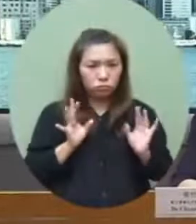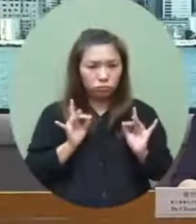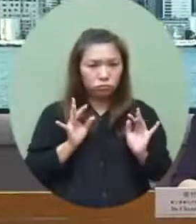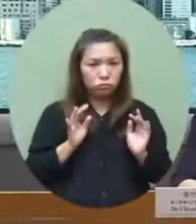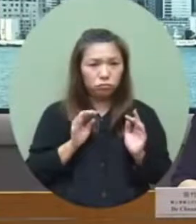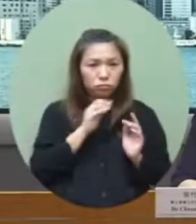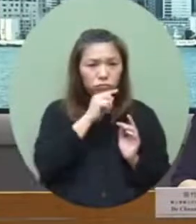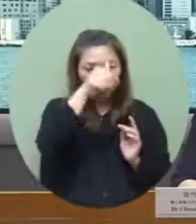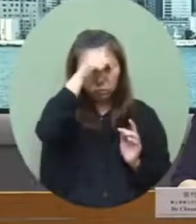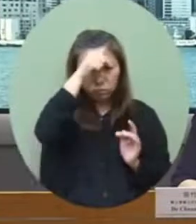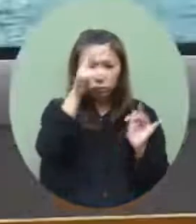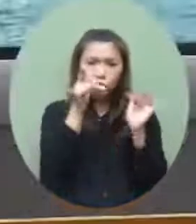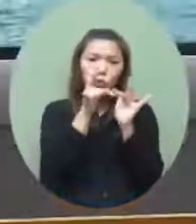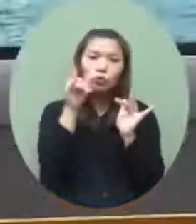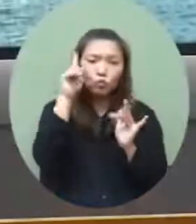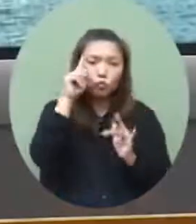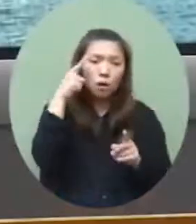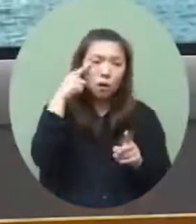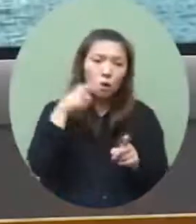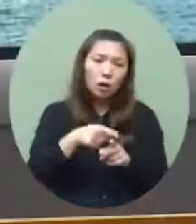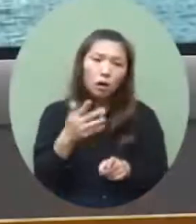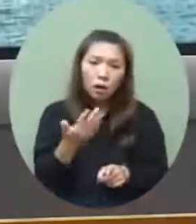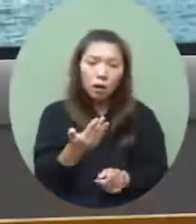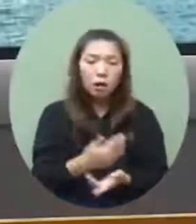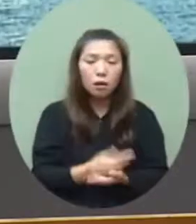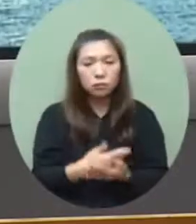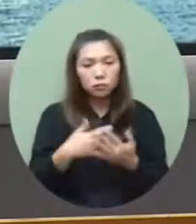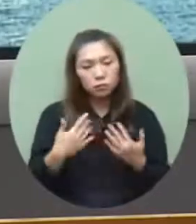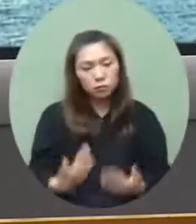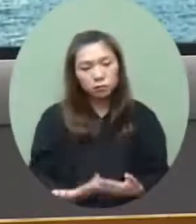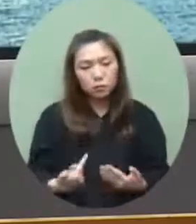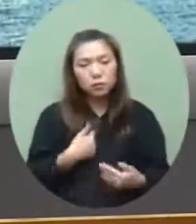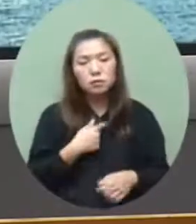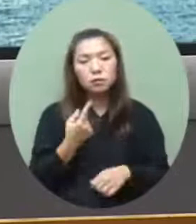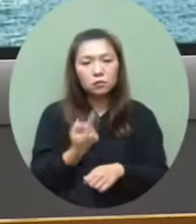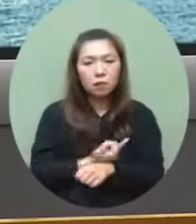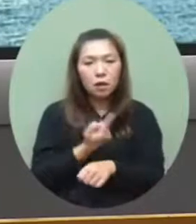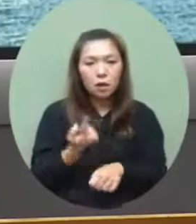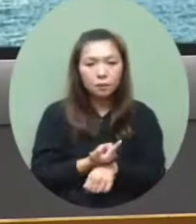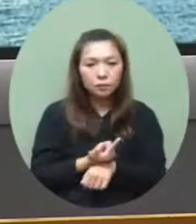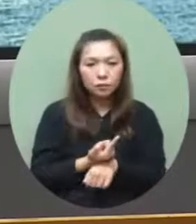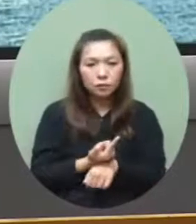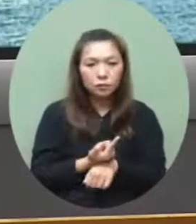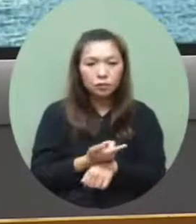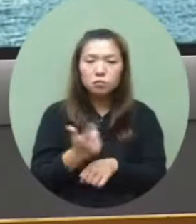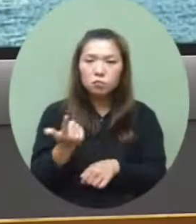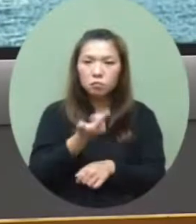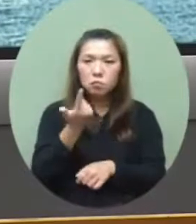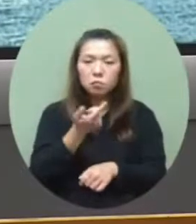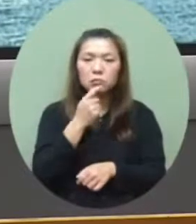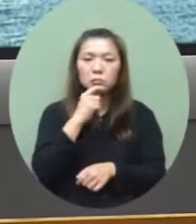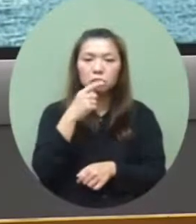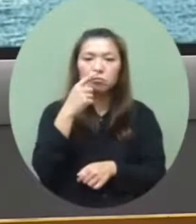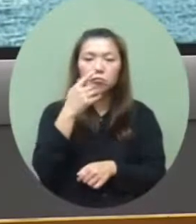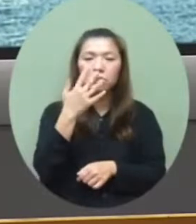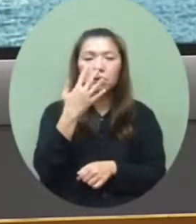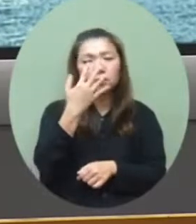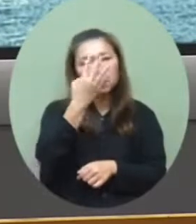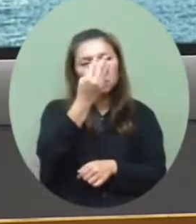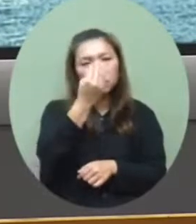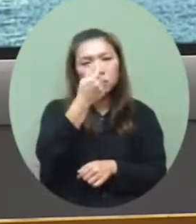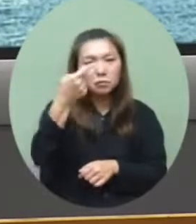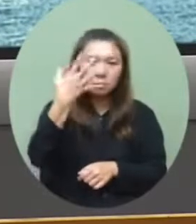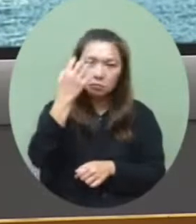Currently, we have transferred at this moment, about 14 to 50 patients are now in the private hospitals. But now